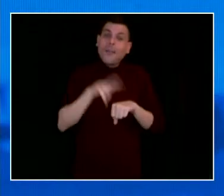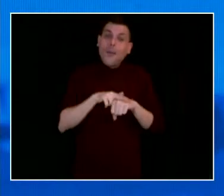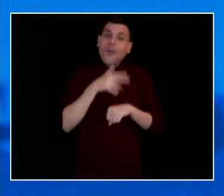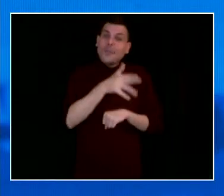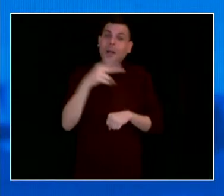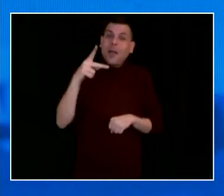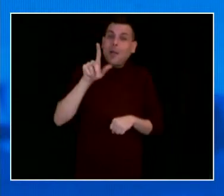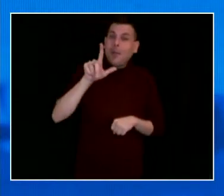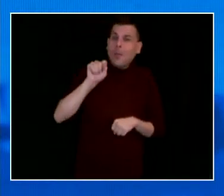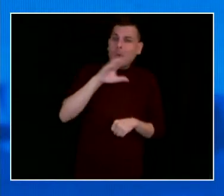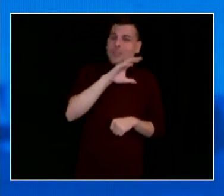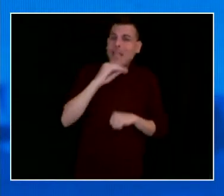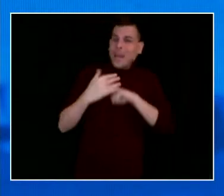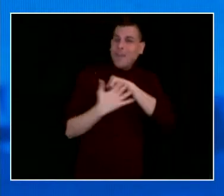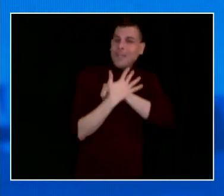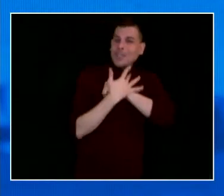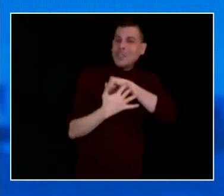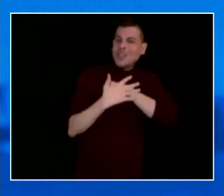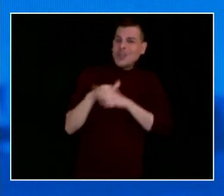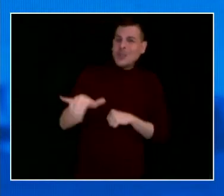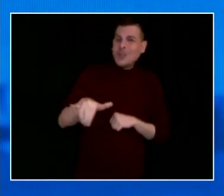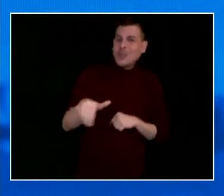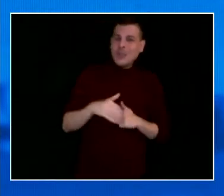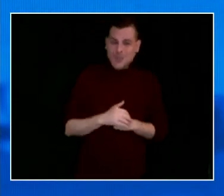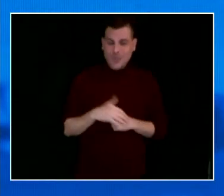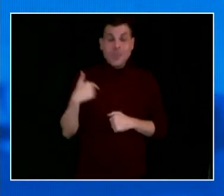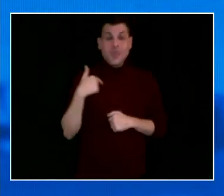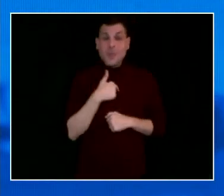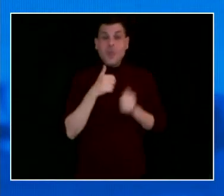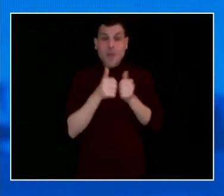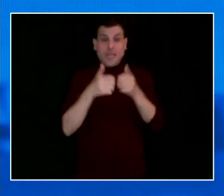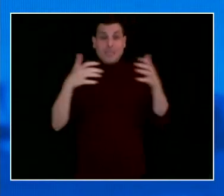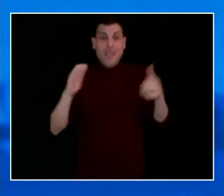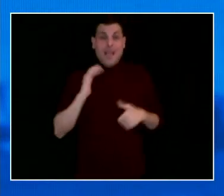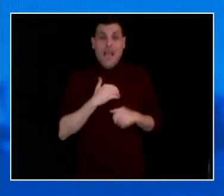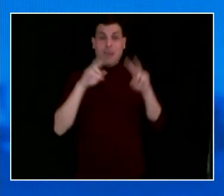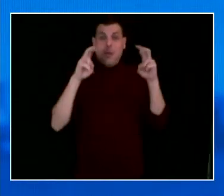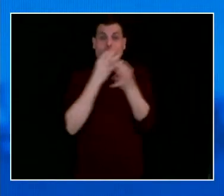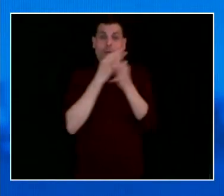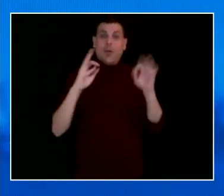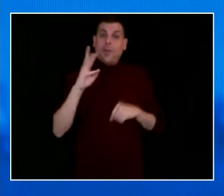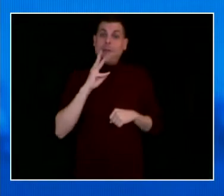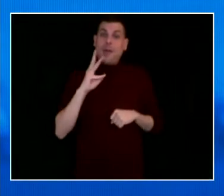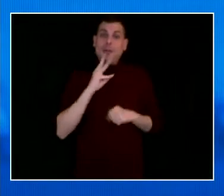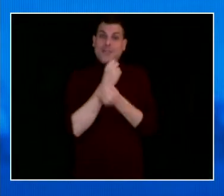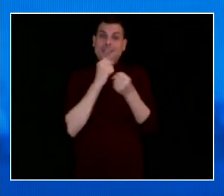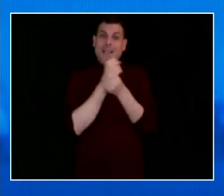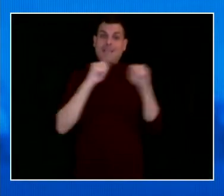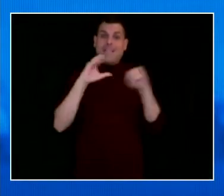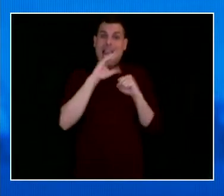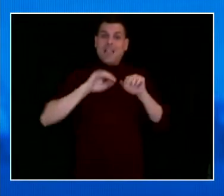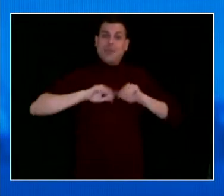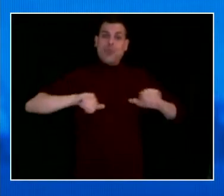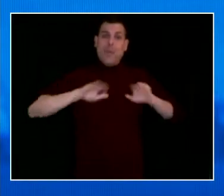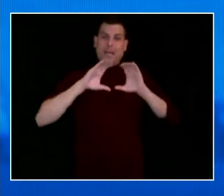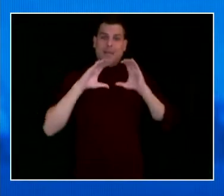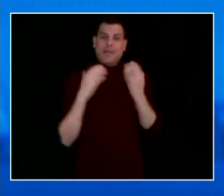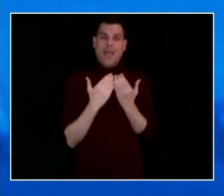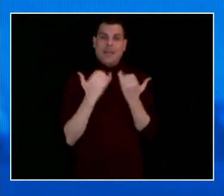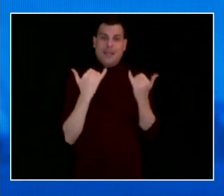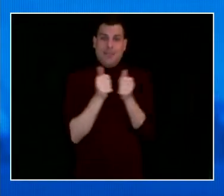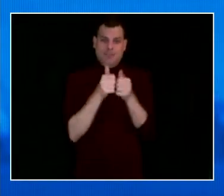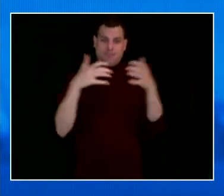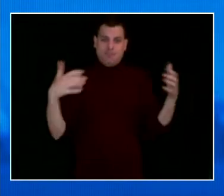too. That is why we will expand our free water safety and swim classes to reach a total of